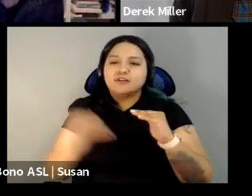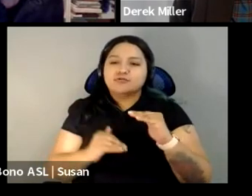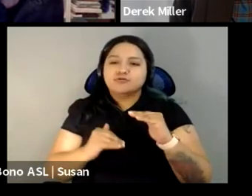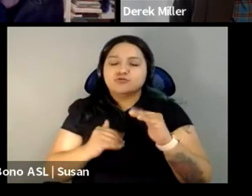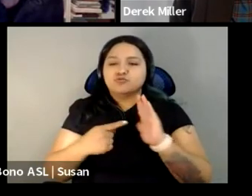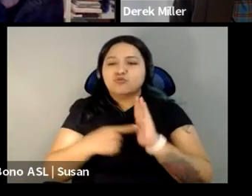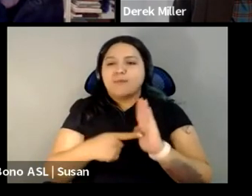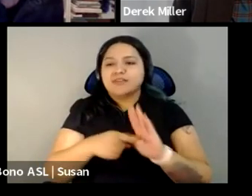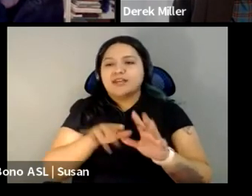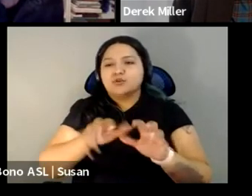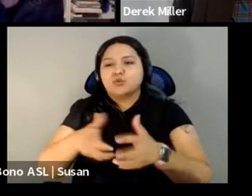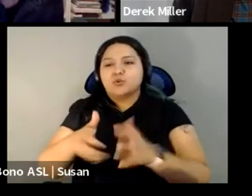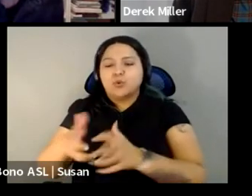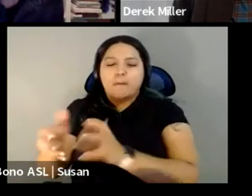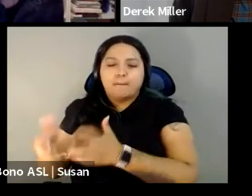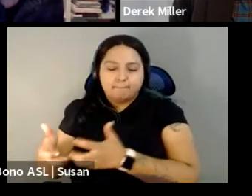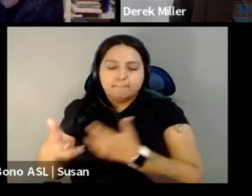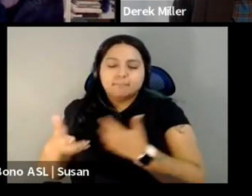those spaces,